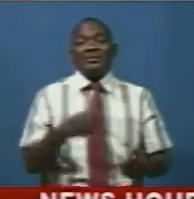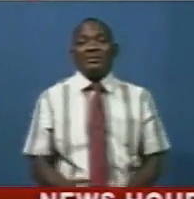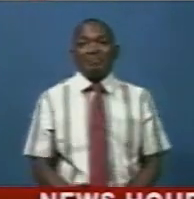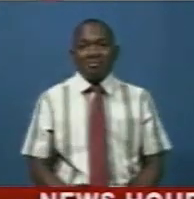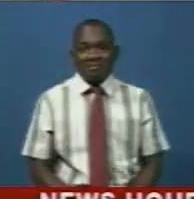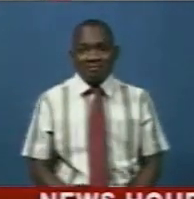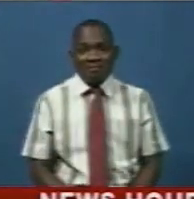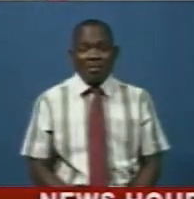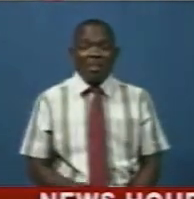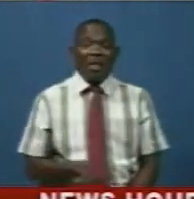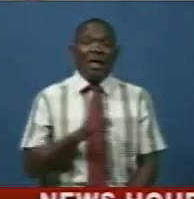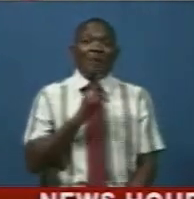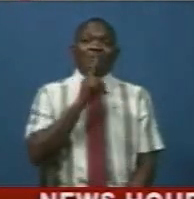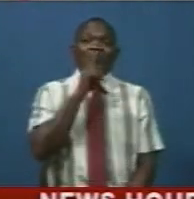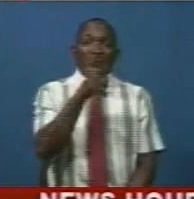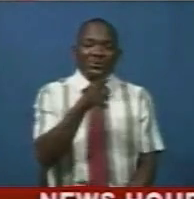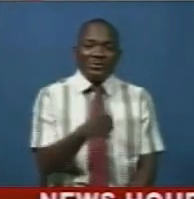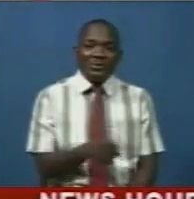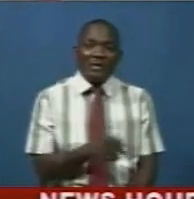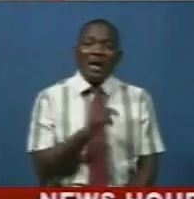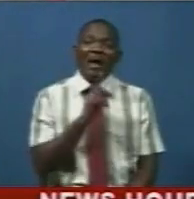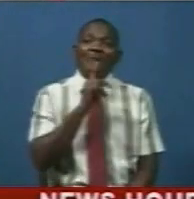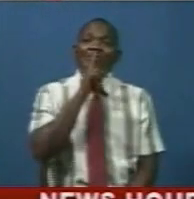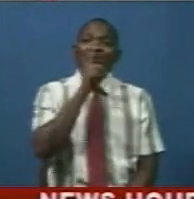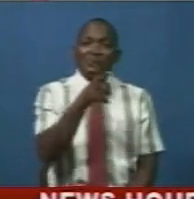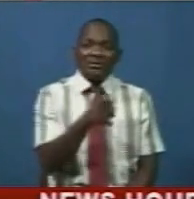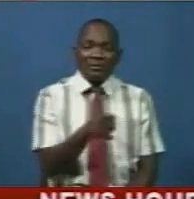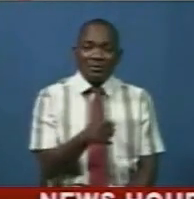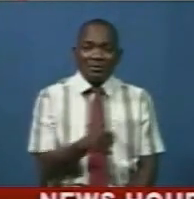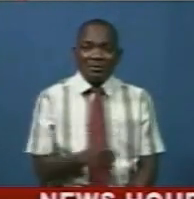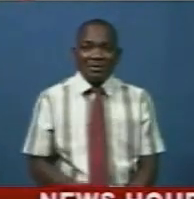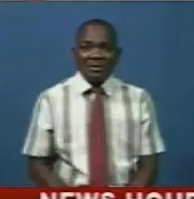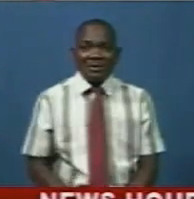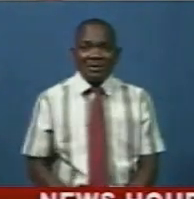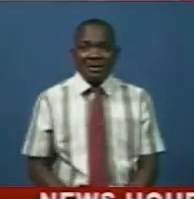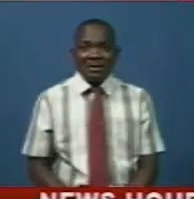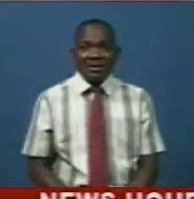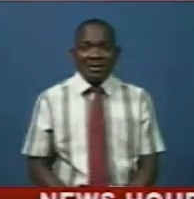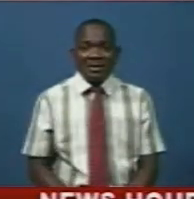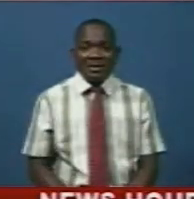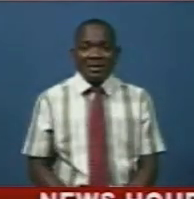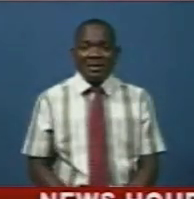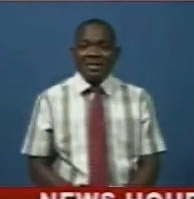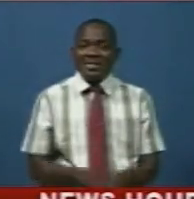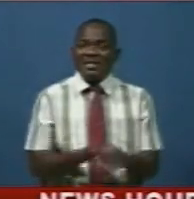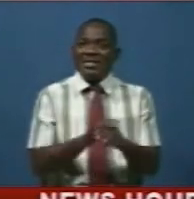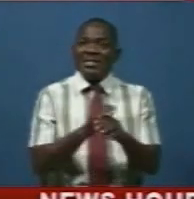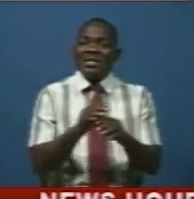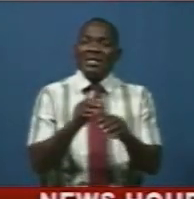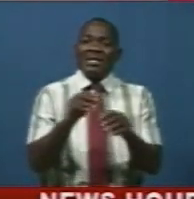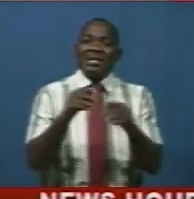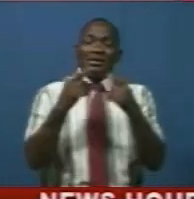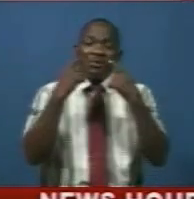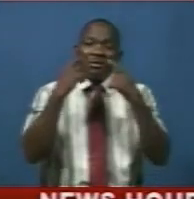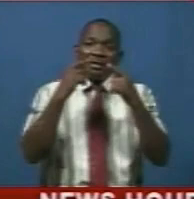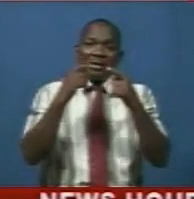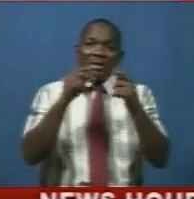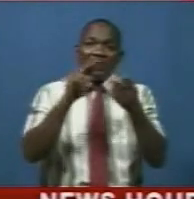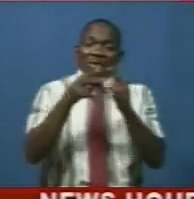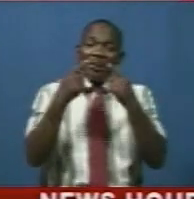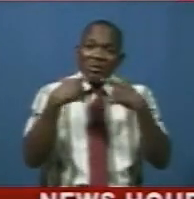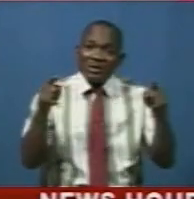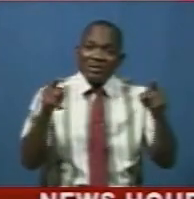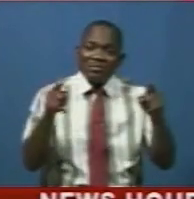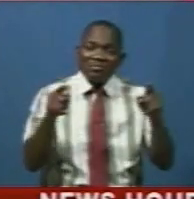The truth of the matter is that none of the two represent the reality. They have announced